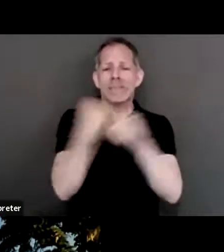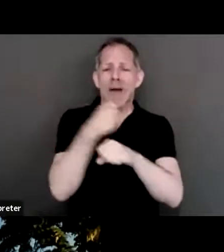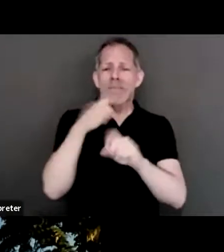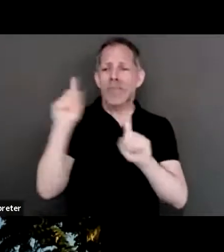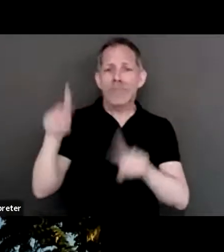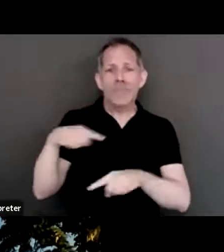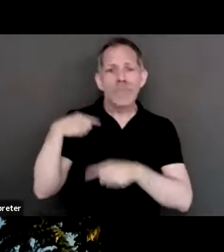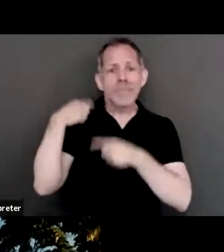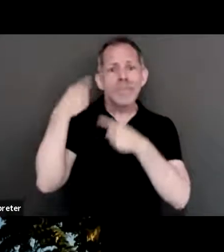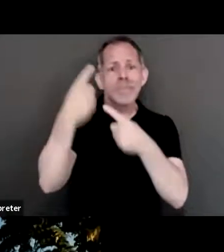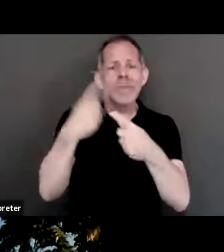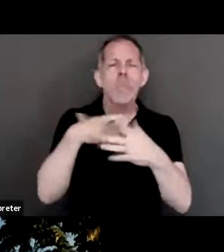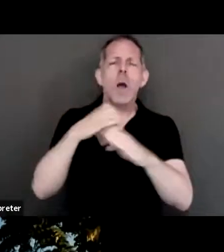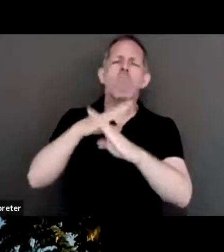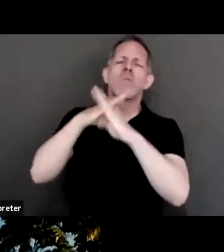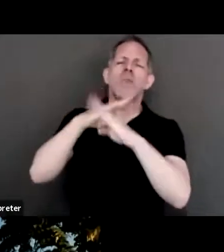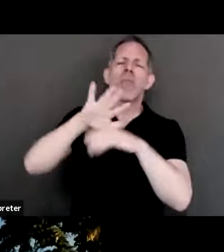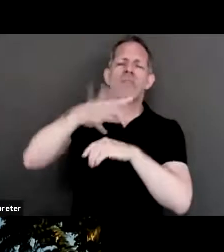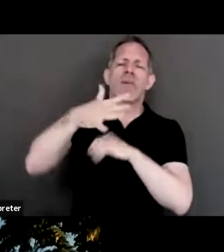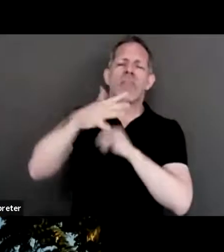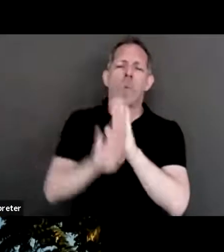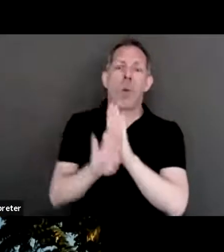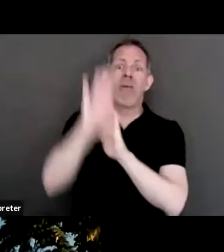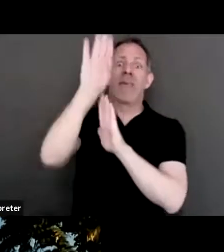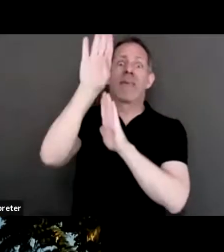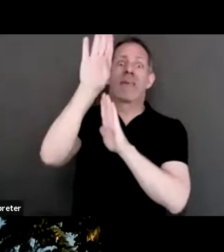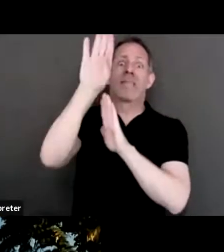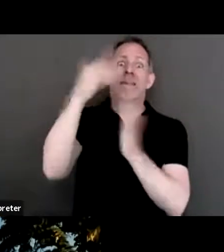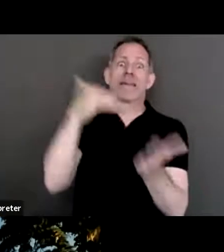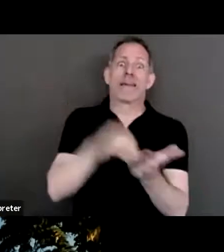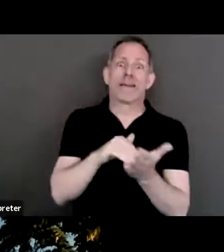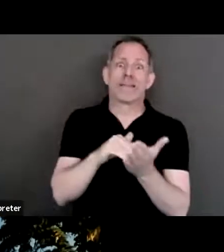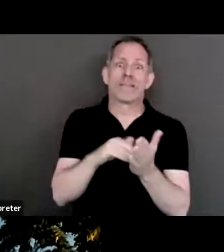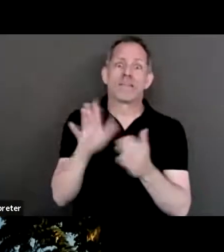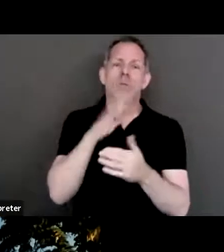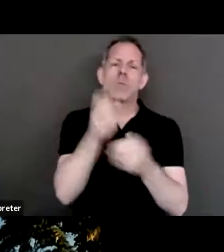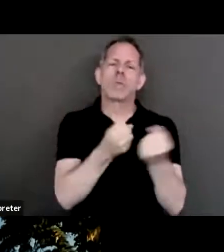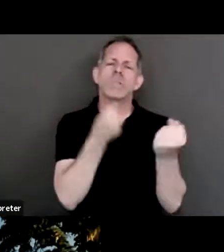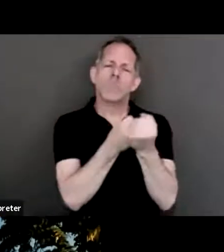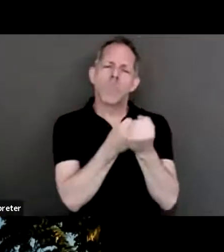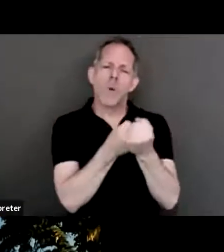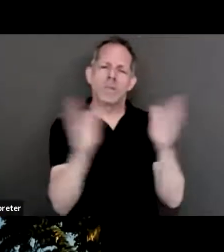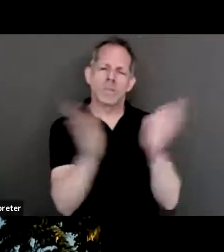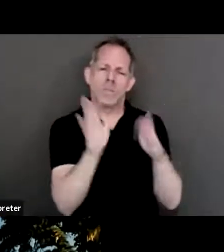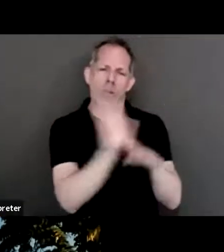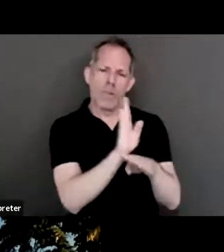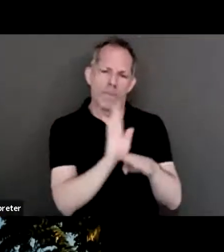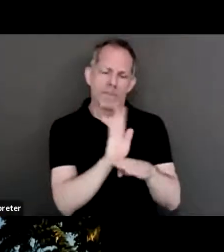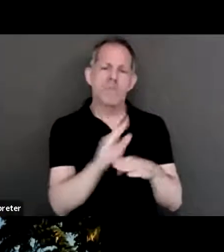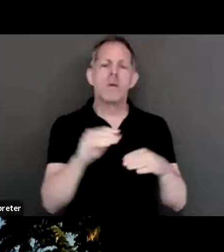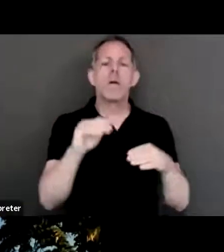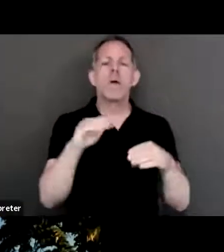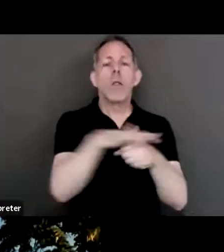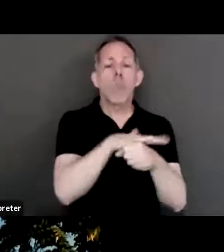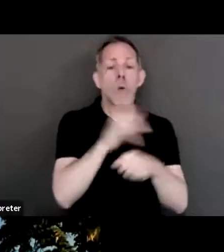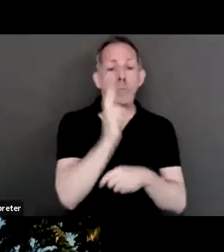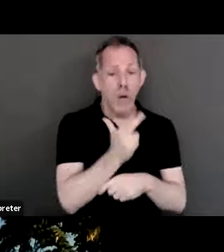summer, and our local businesses, restaurants, do it as safely as possible. So with that, I will